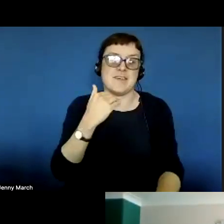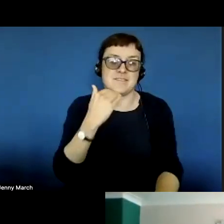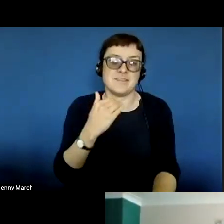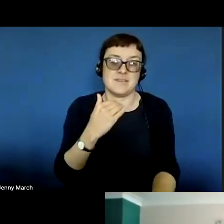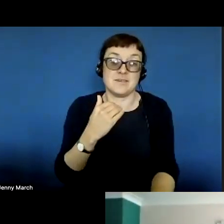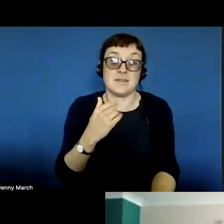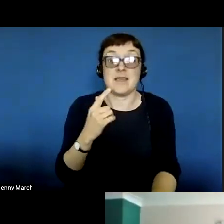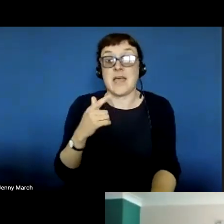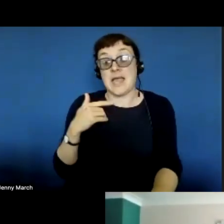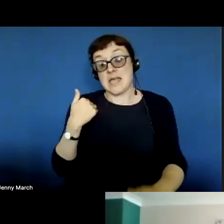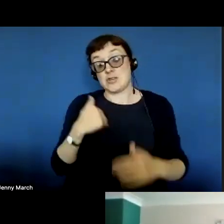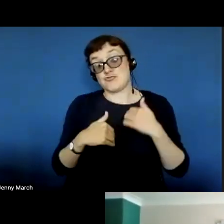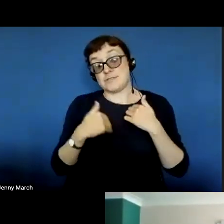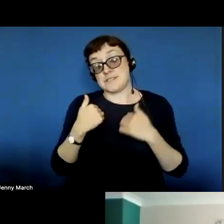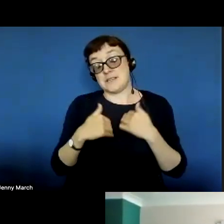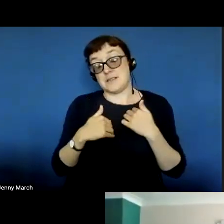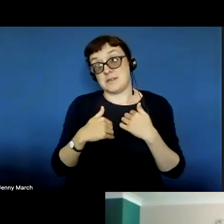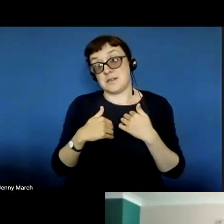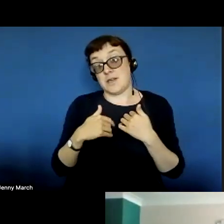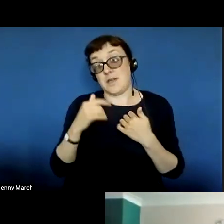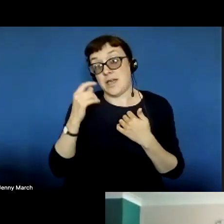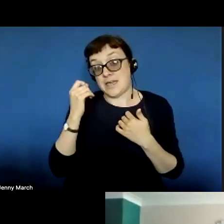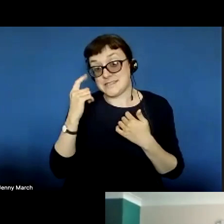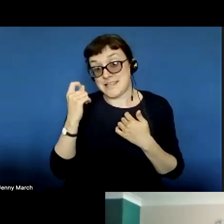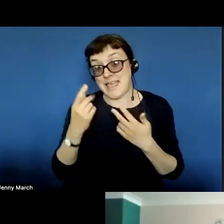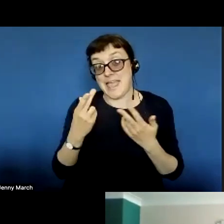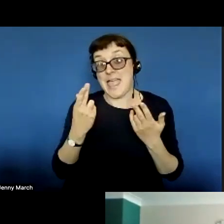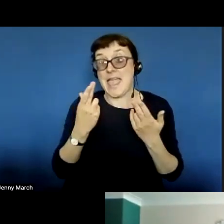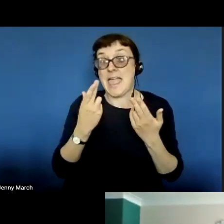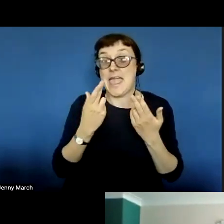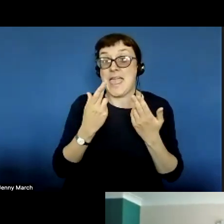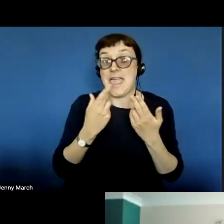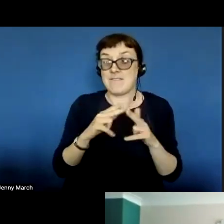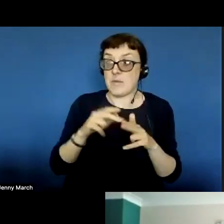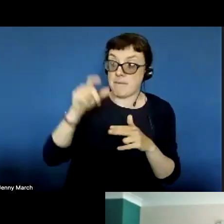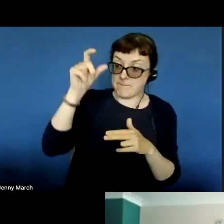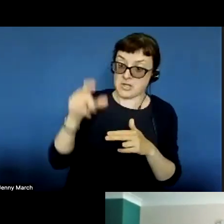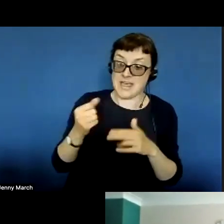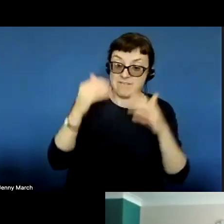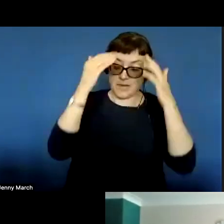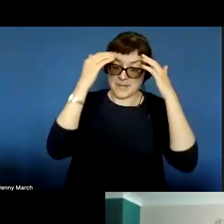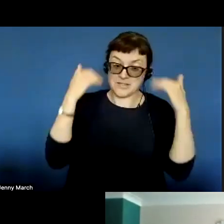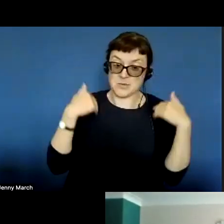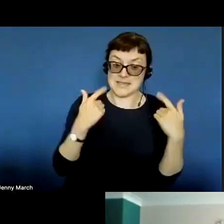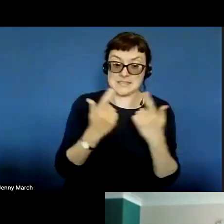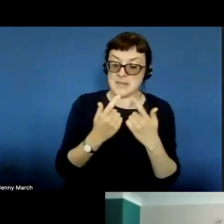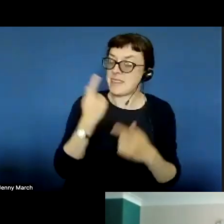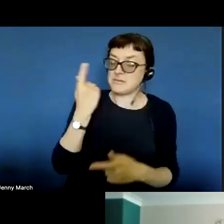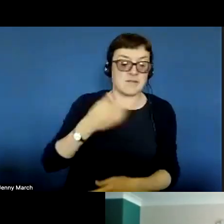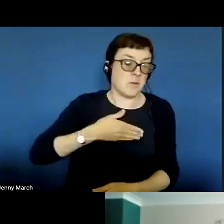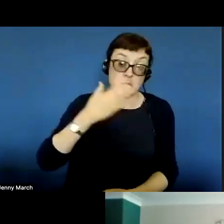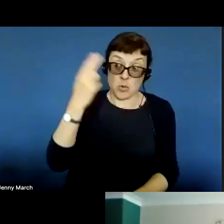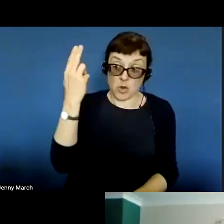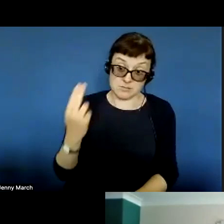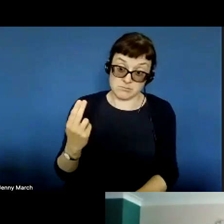be interesting to see or to understand if there were people who had mental health issues but weren't artists, would they